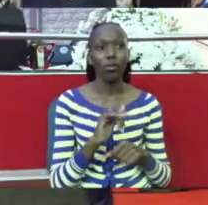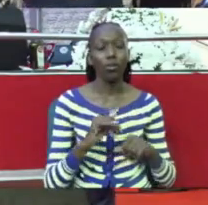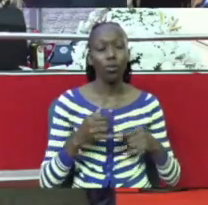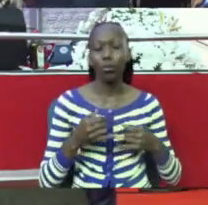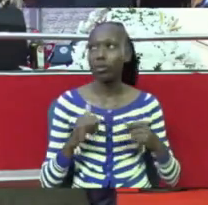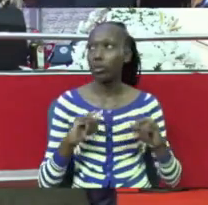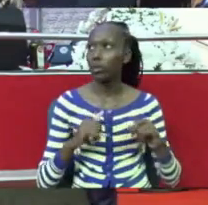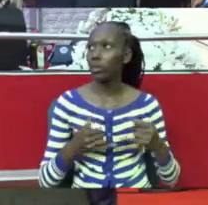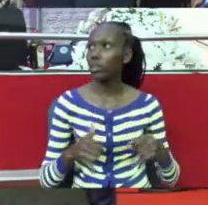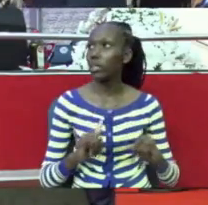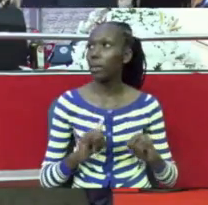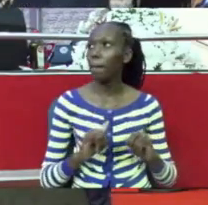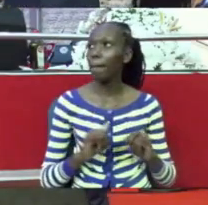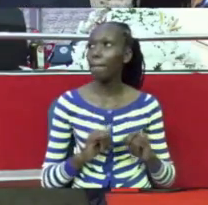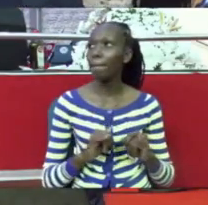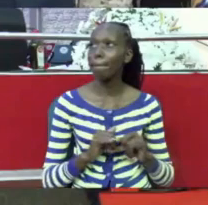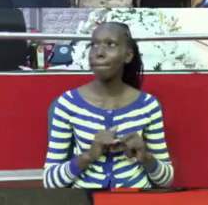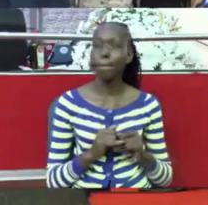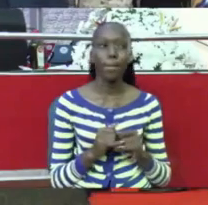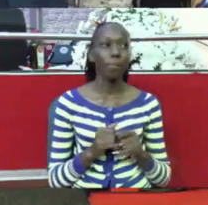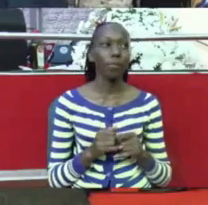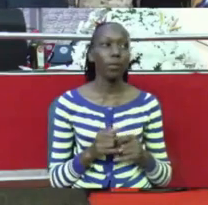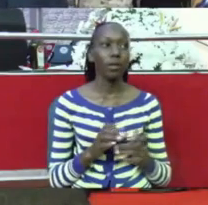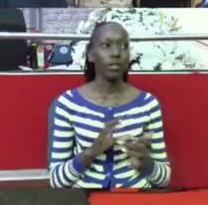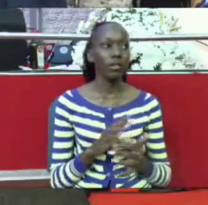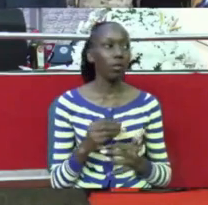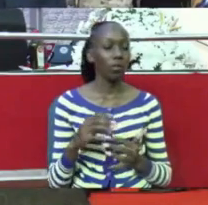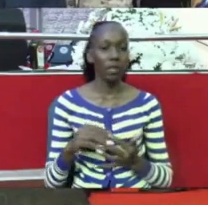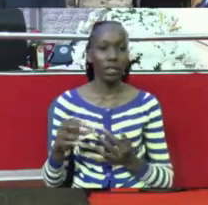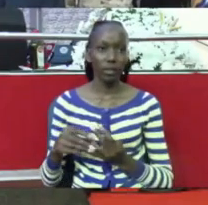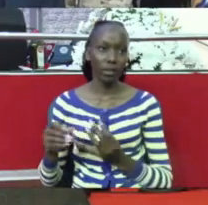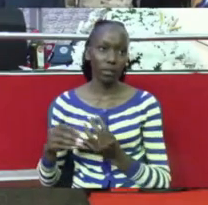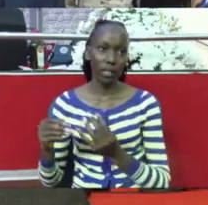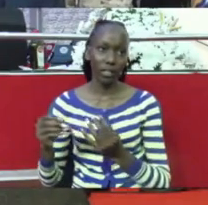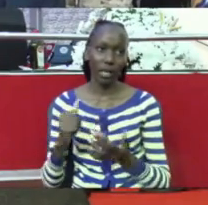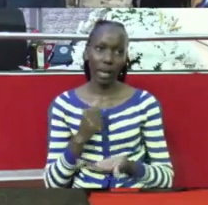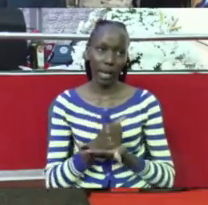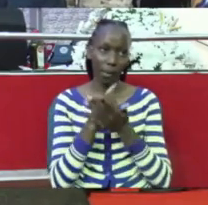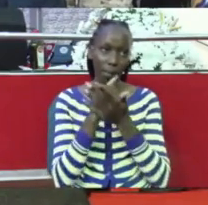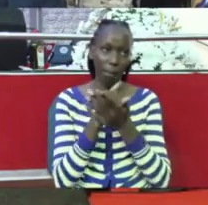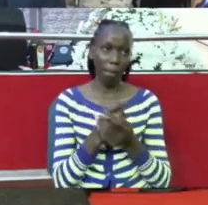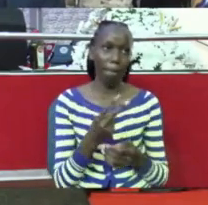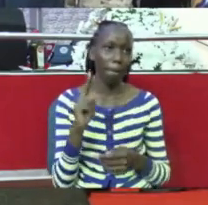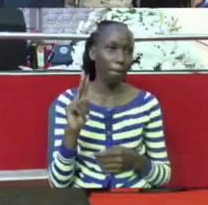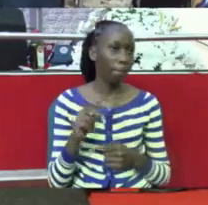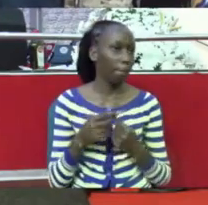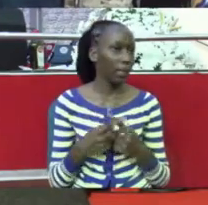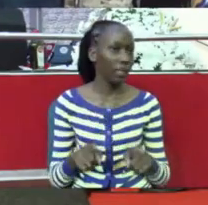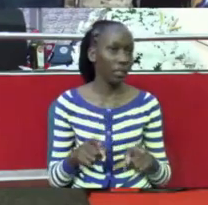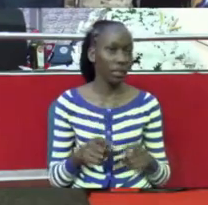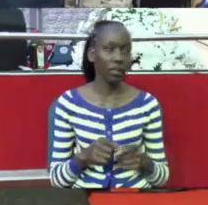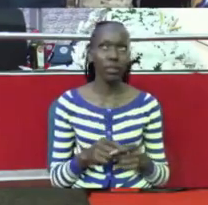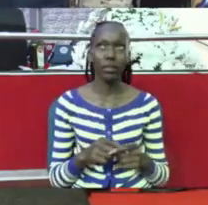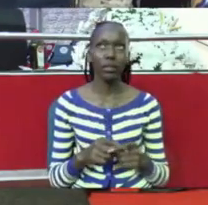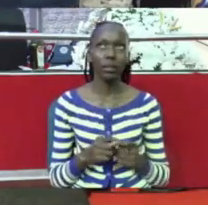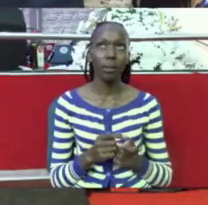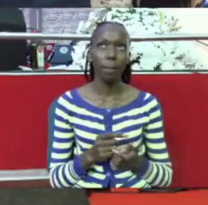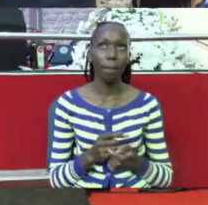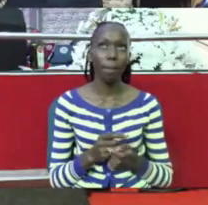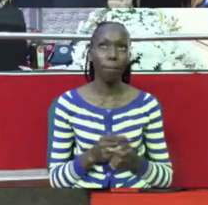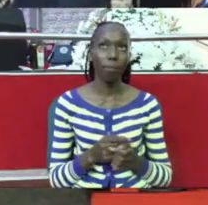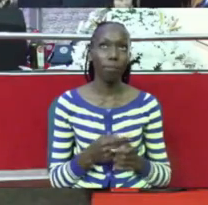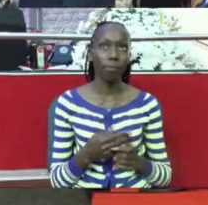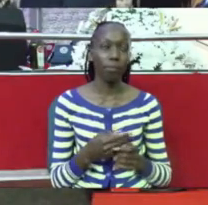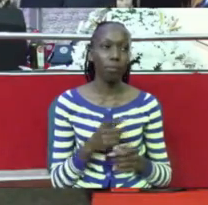happening. Umetafuta ushauri lakini hakuna kitu ambacho kinafanyika. And could be you've been believing God to progress in life. Ulikuwa unaamini Mungu ili